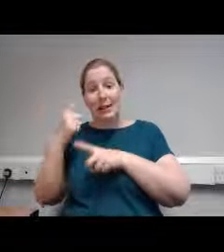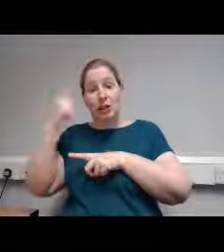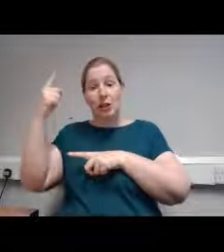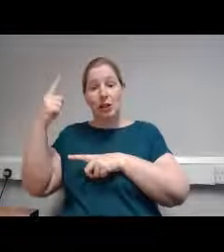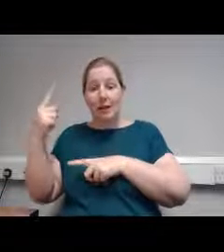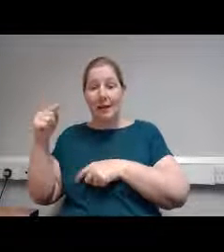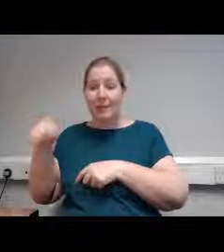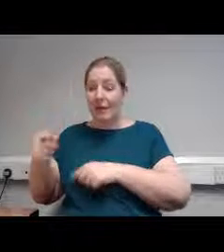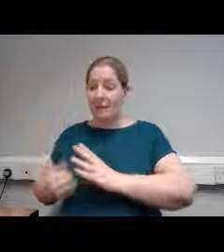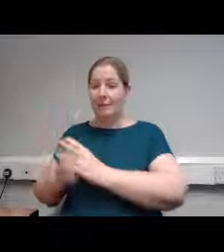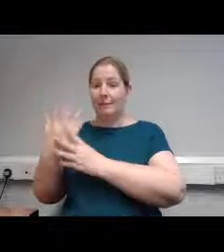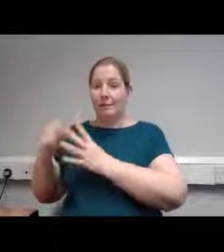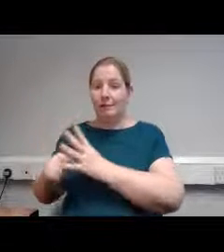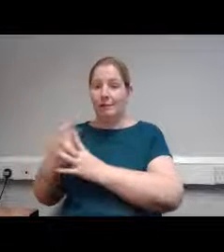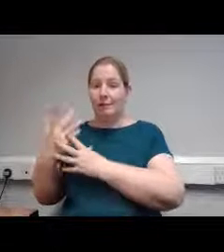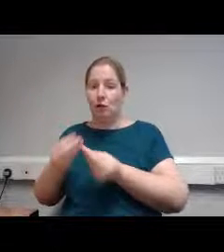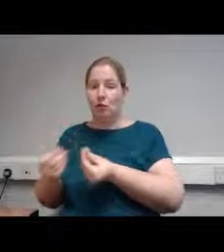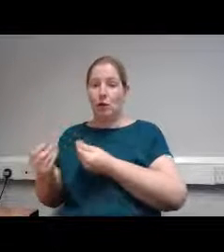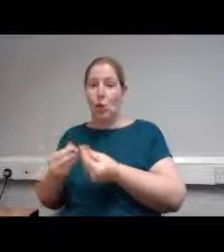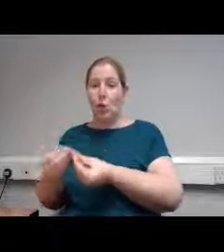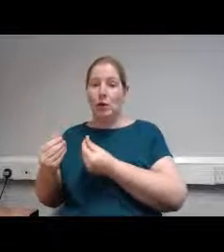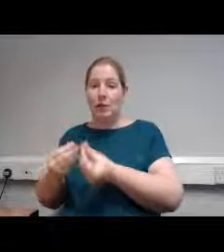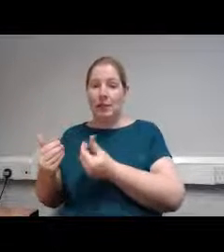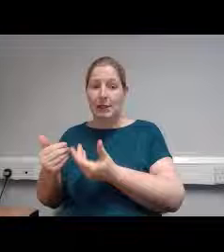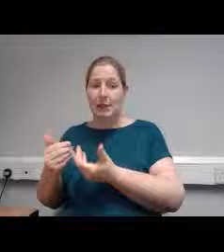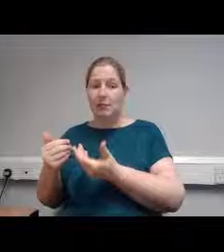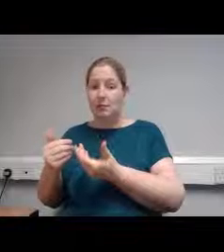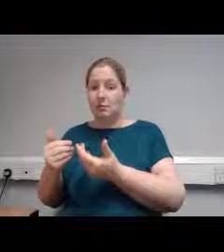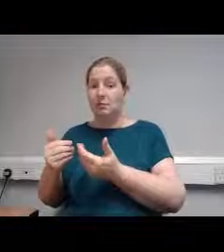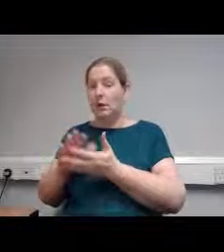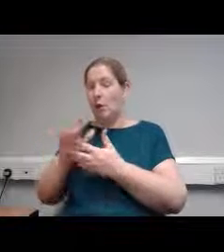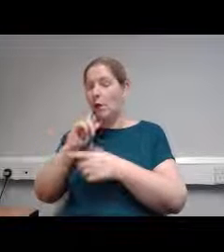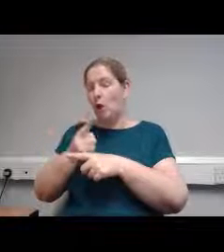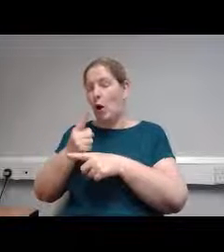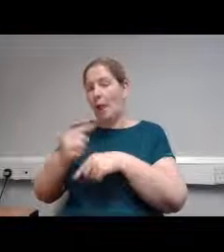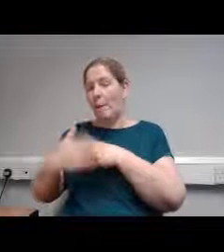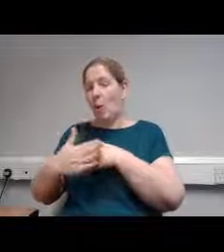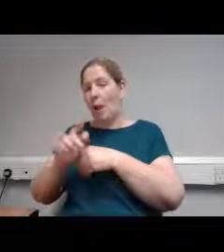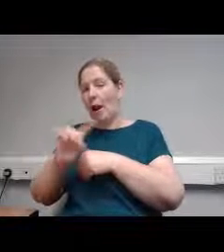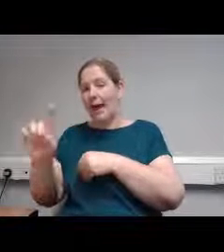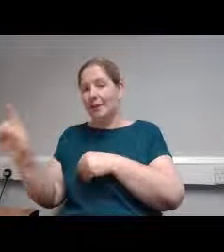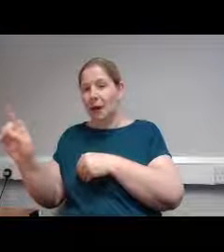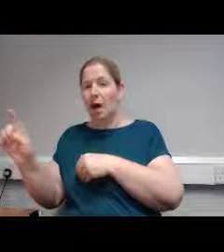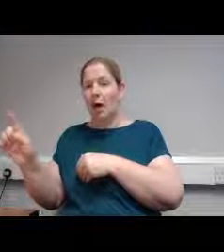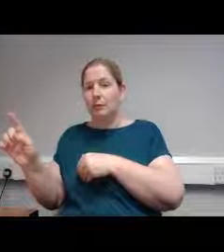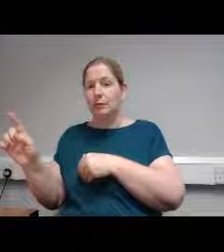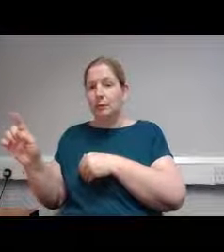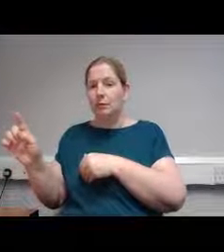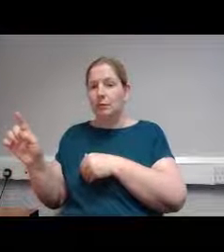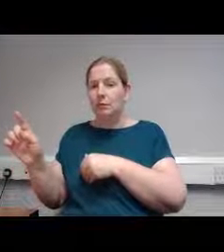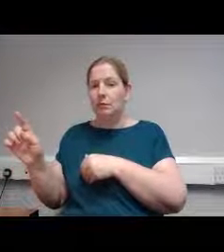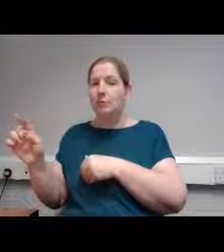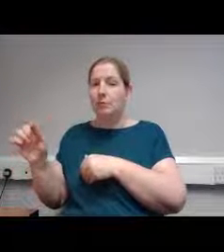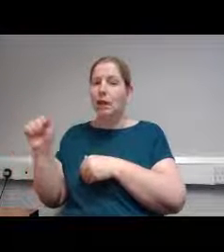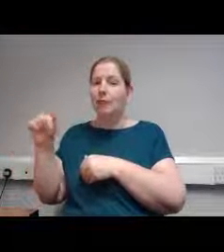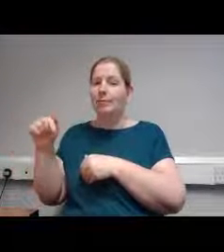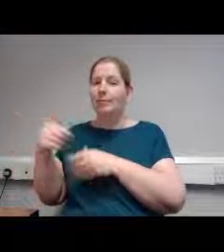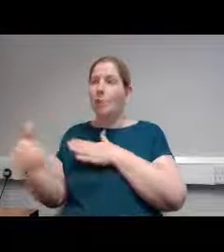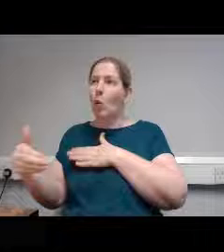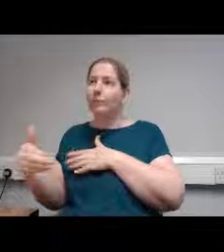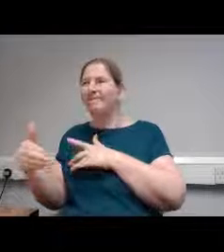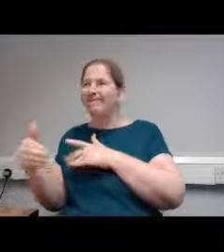lots of resources. I'm going to go into those in a little bit more detail further on in the slides, and tends to have more of a primary